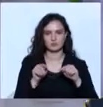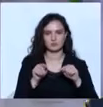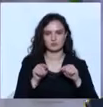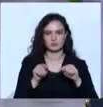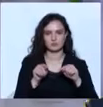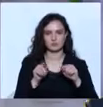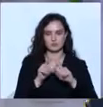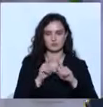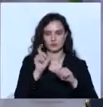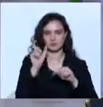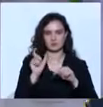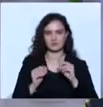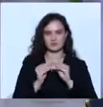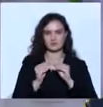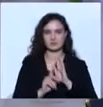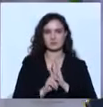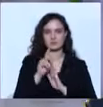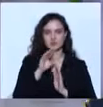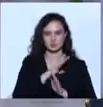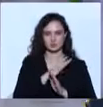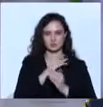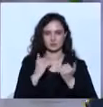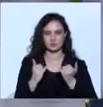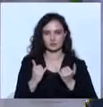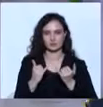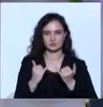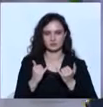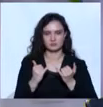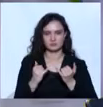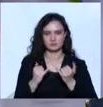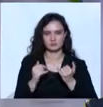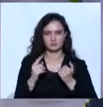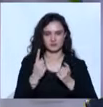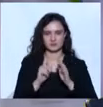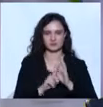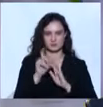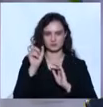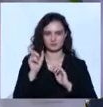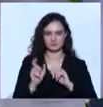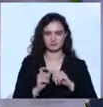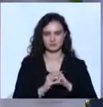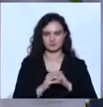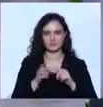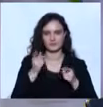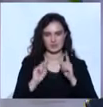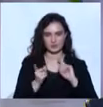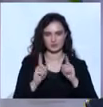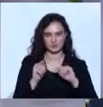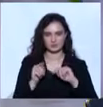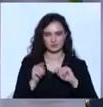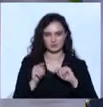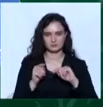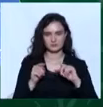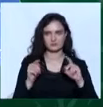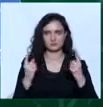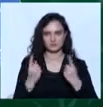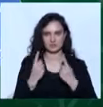the vocabulary words from the beginning. Now, I'll read them out once more. Natural,